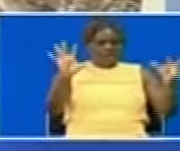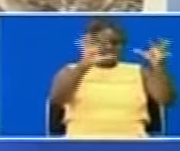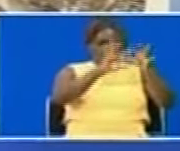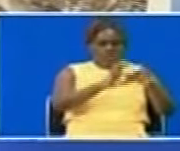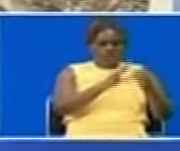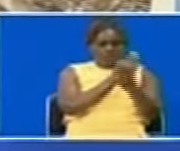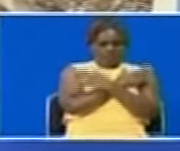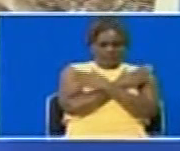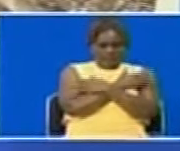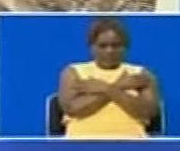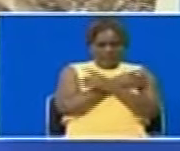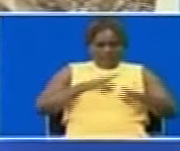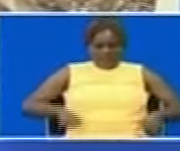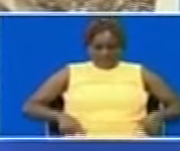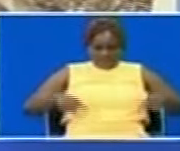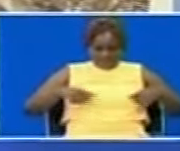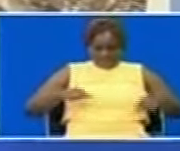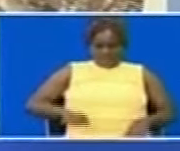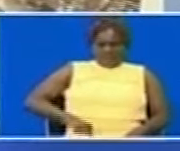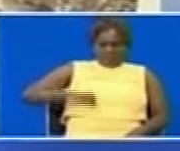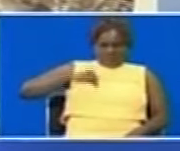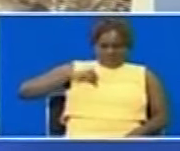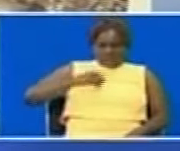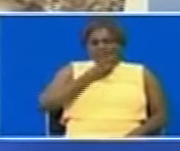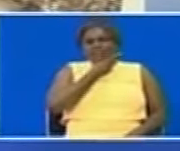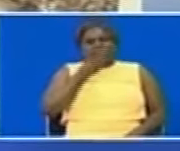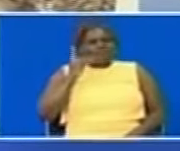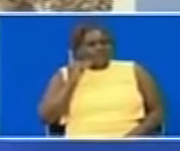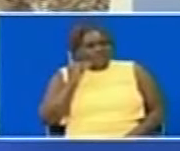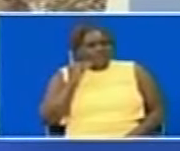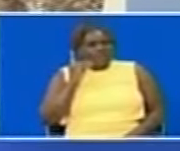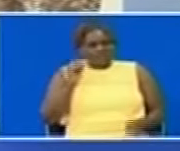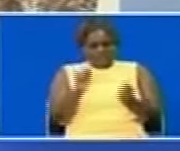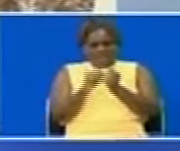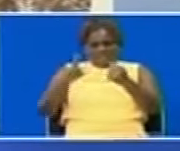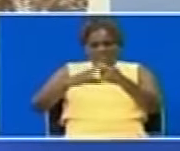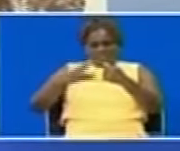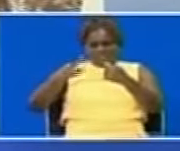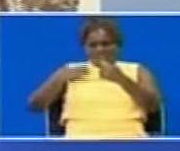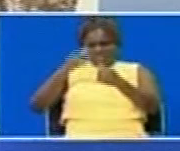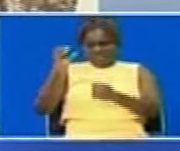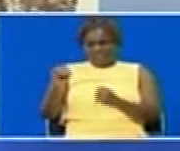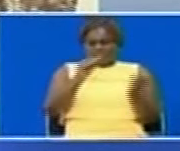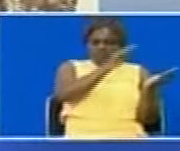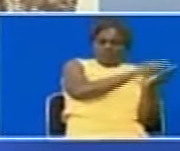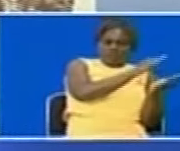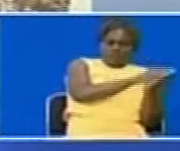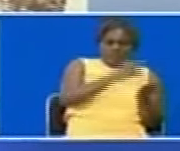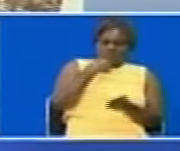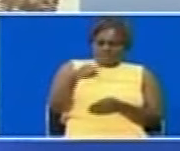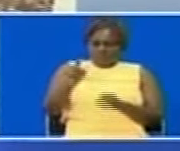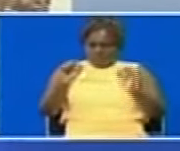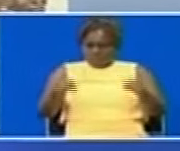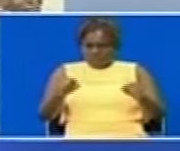friendly, photogenic and polite. He survived droughts and the peaks of poaching in the 1980s. Conservationists posit that he could live